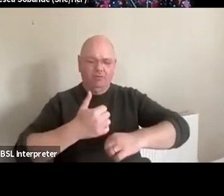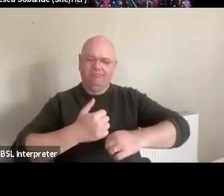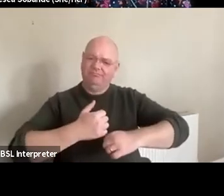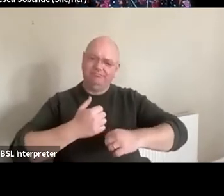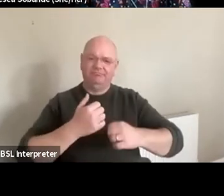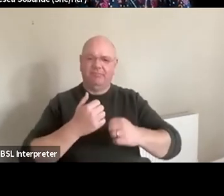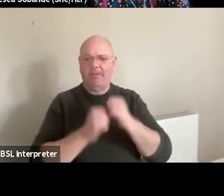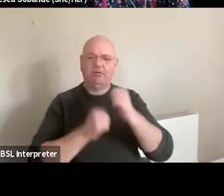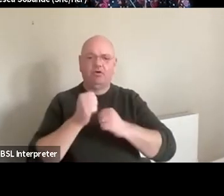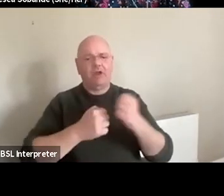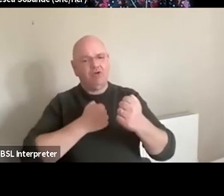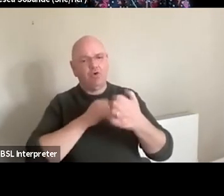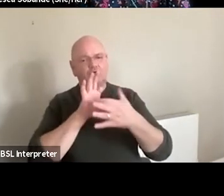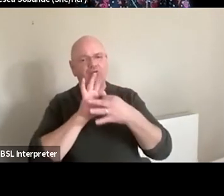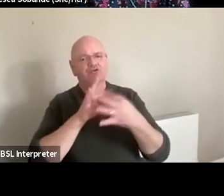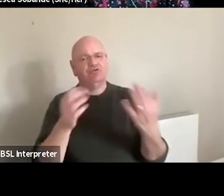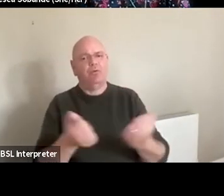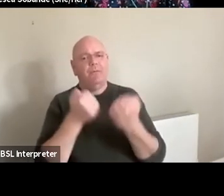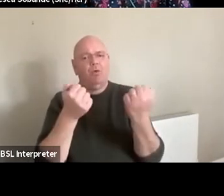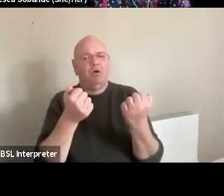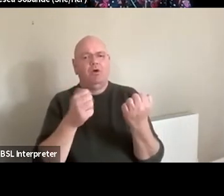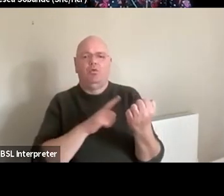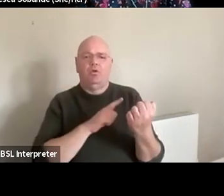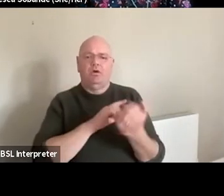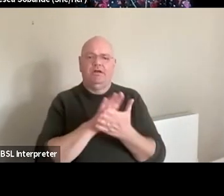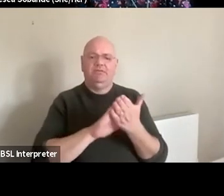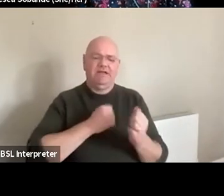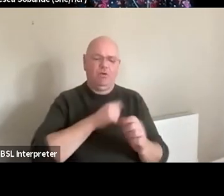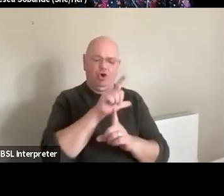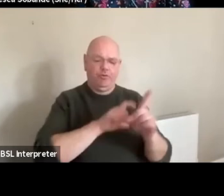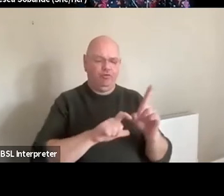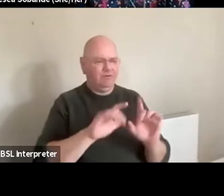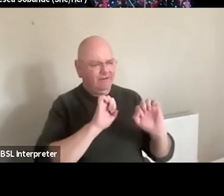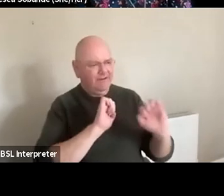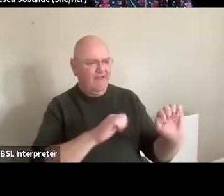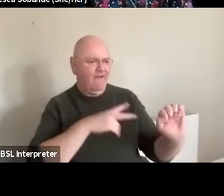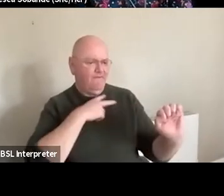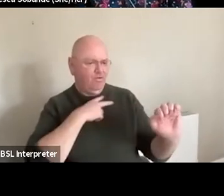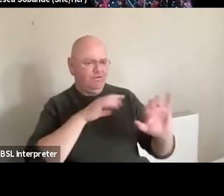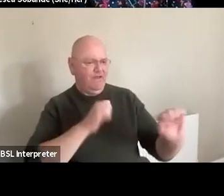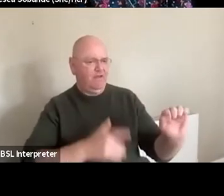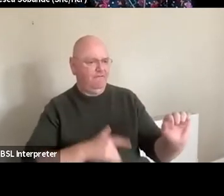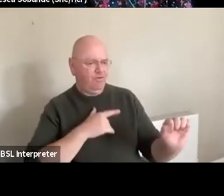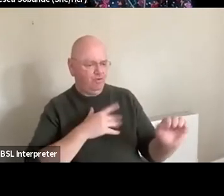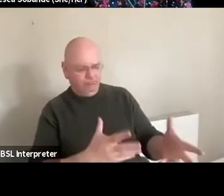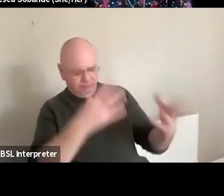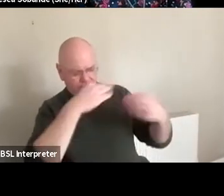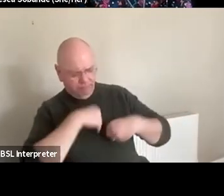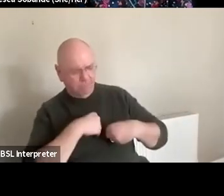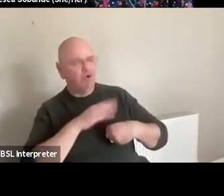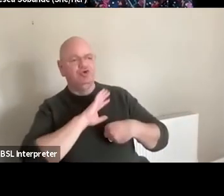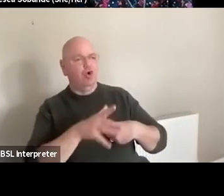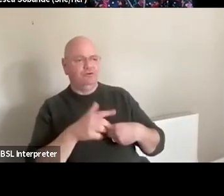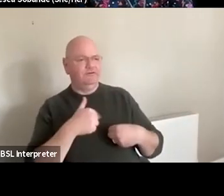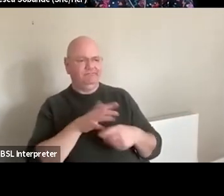really listen to the people in our community so that we are not just enforcing our way and kind of saying, oh, this has worked in the past,